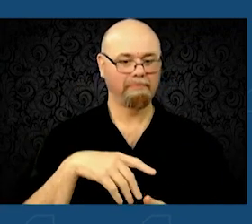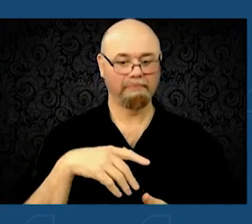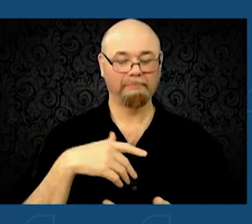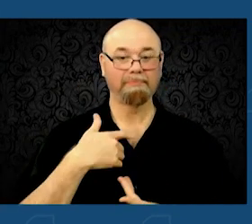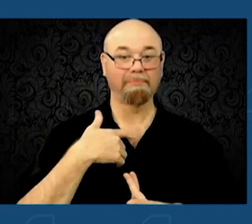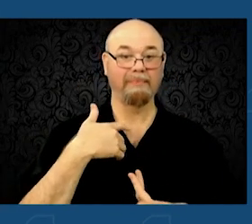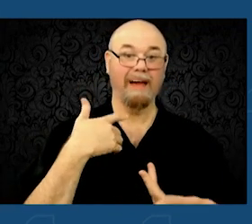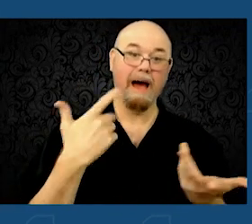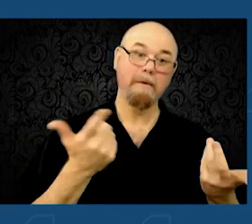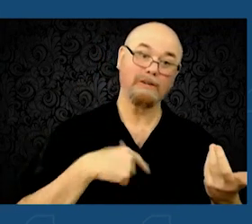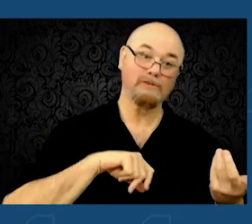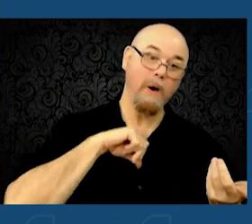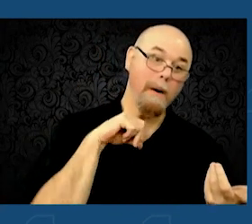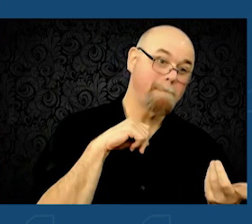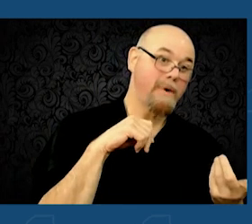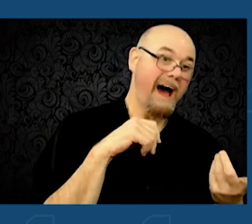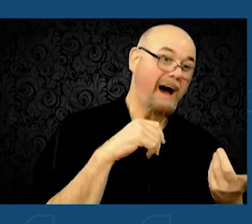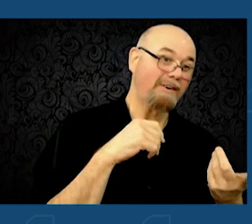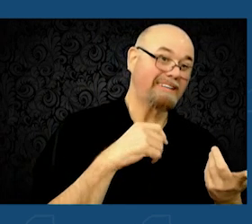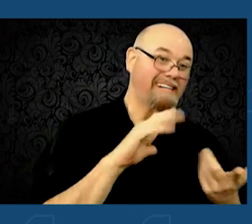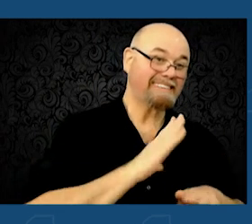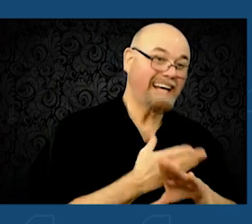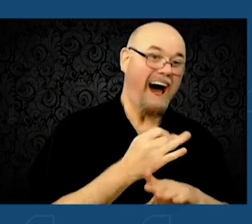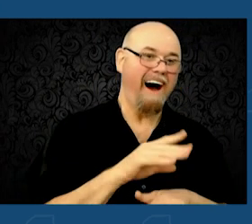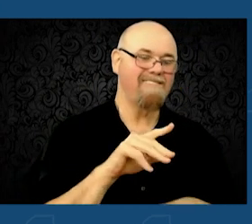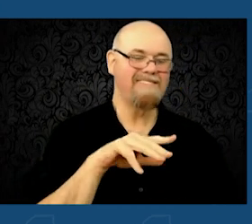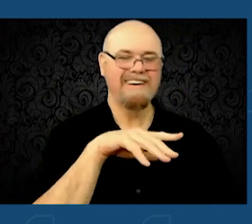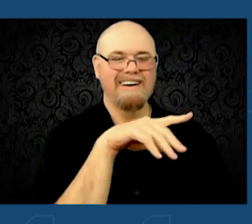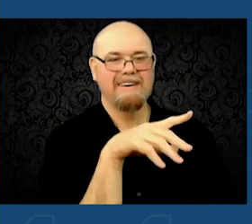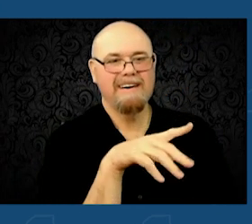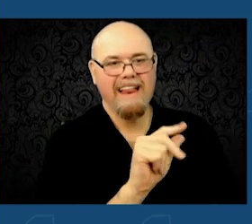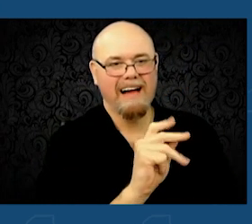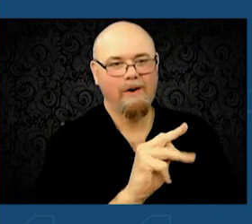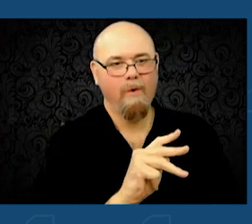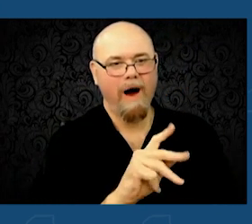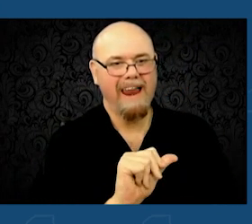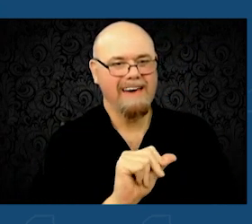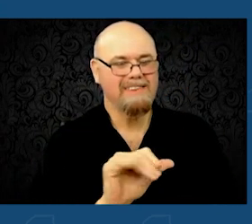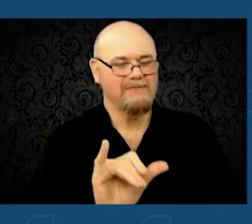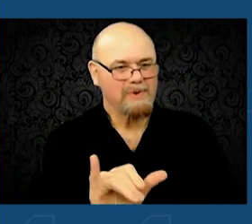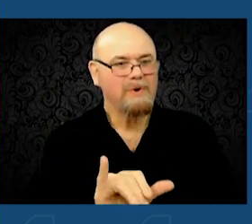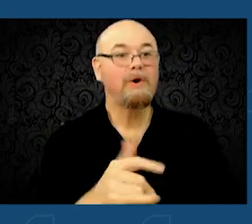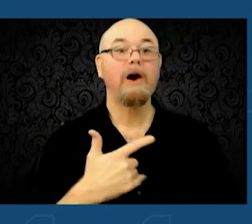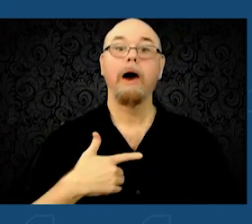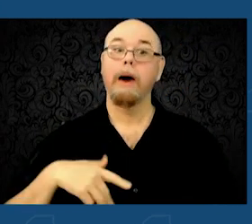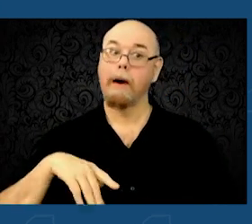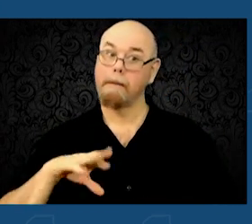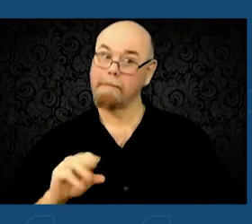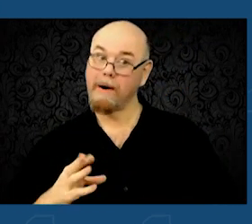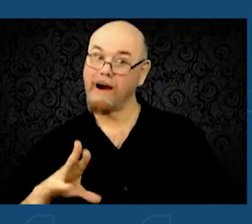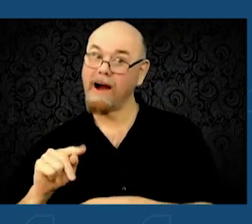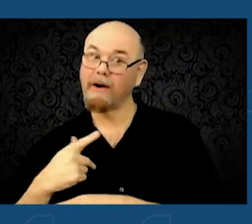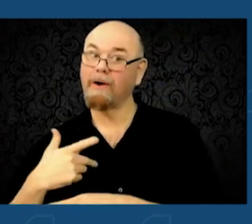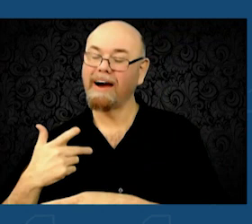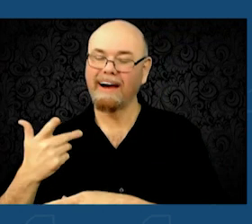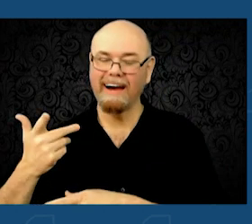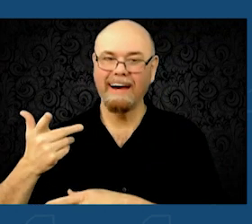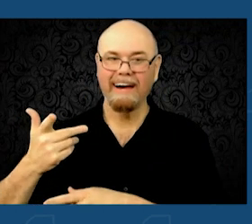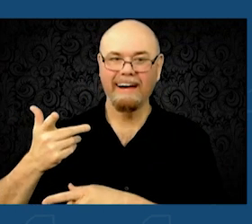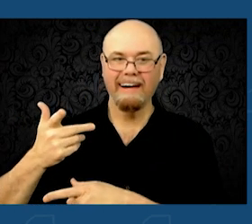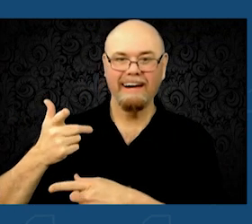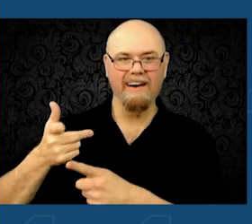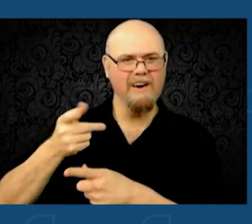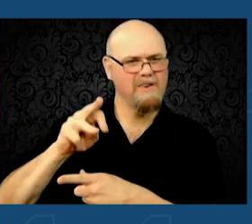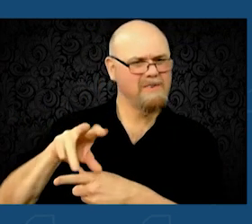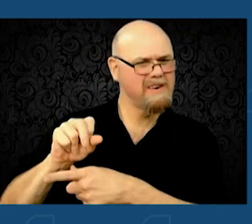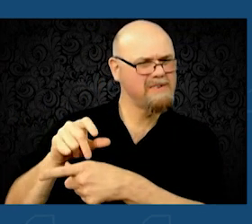take a moment to say, Margaret Sullivan, the former editor of the Buffalo News, who's also proud daughter of Lackawanna, once said that